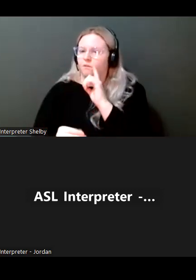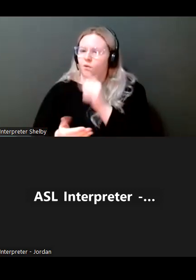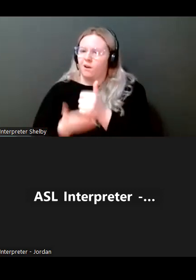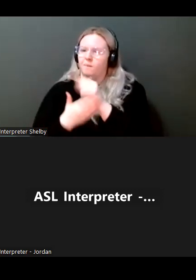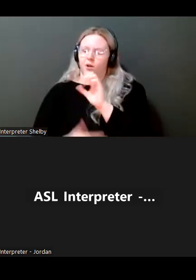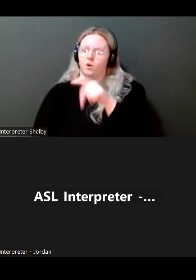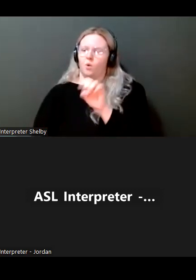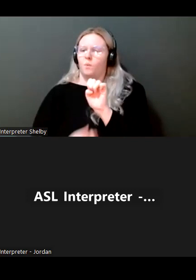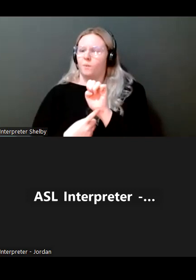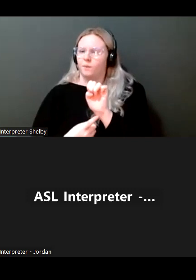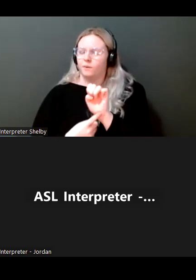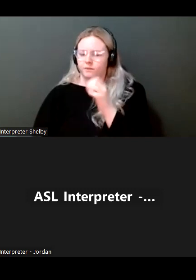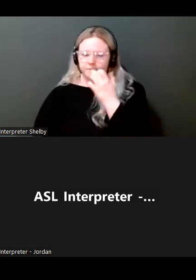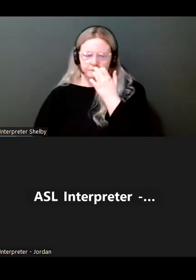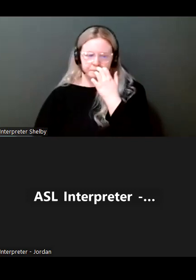So stress,